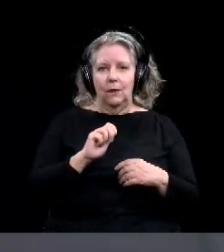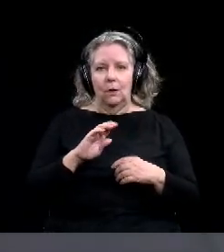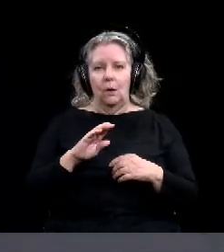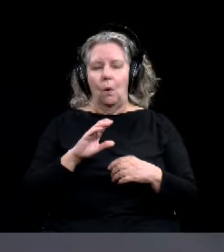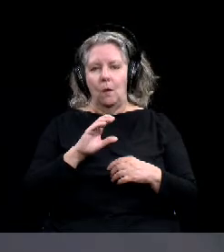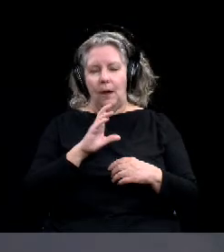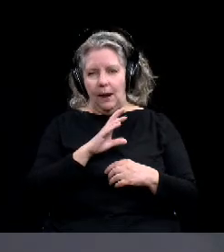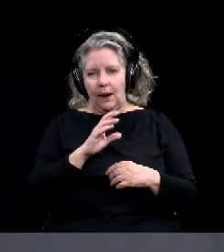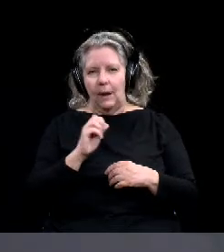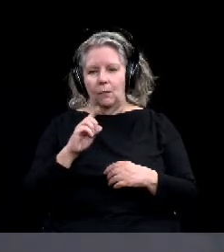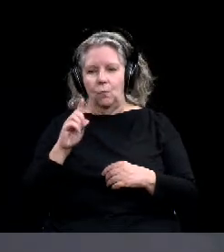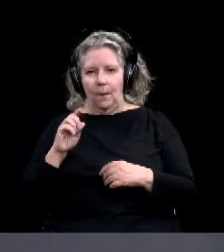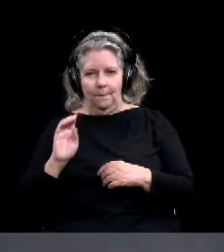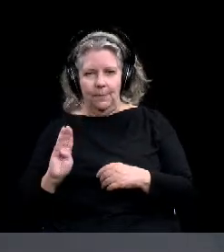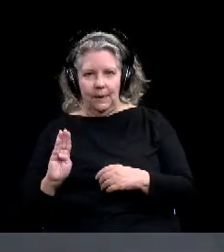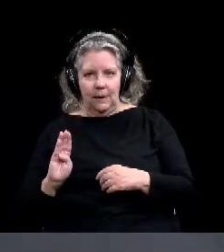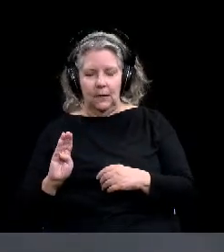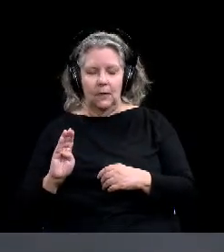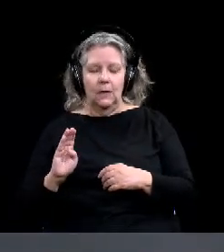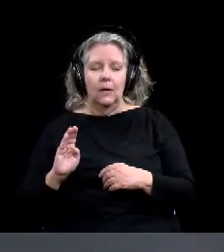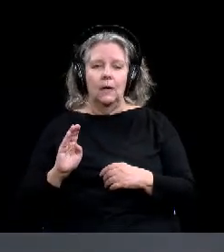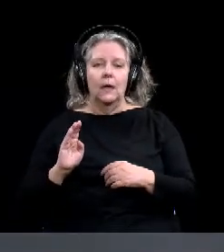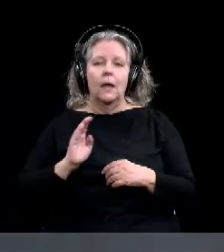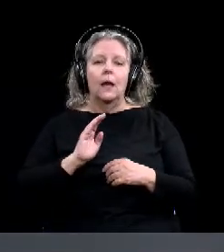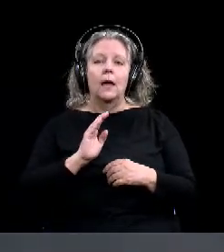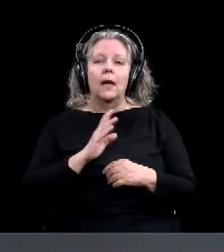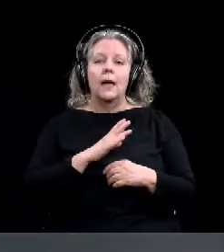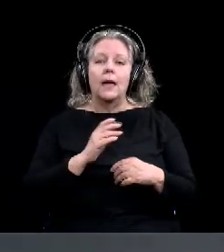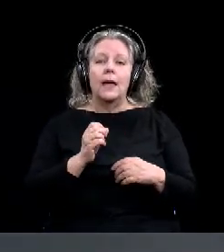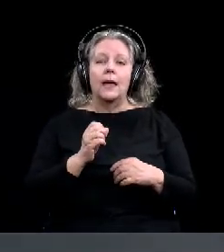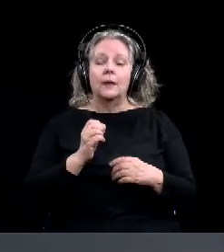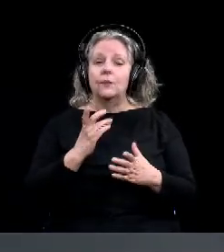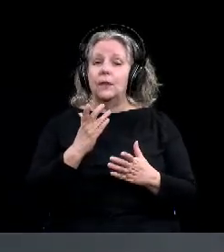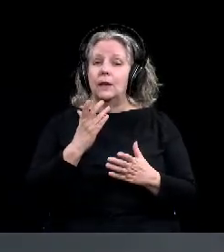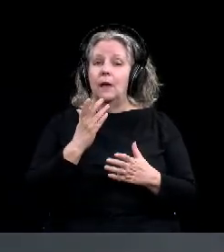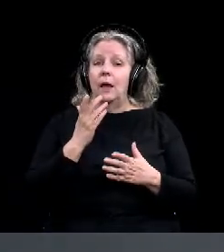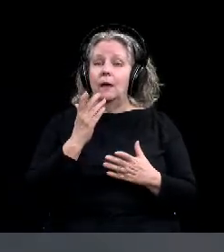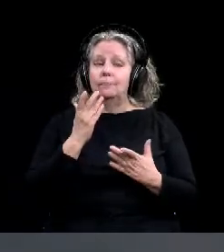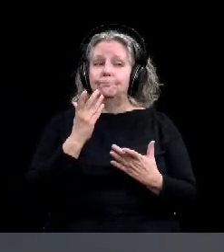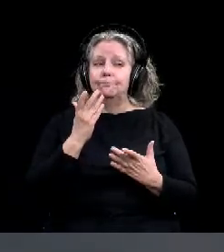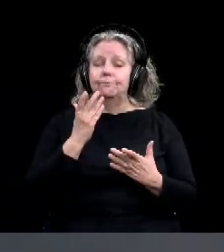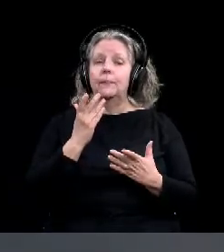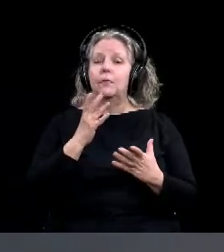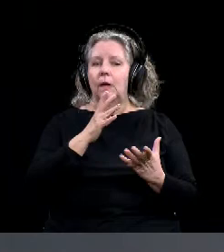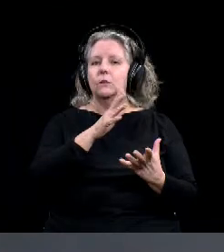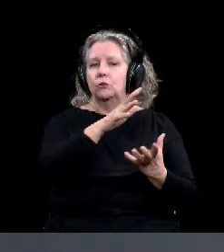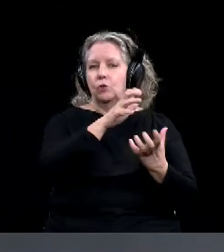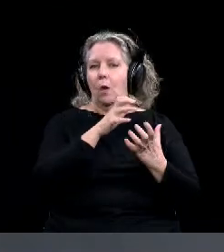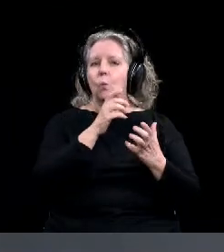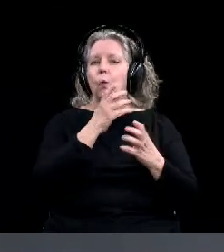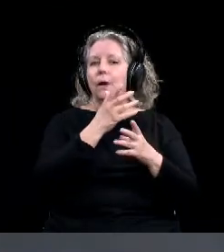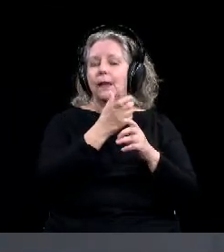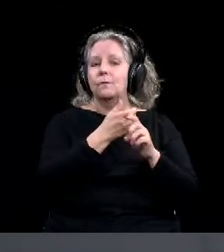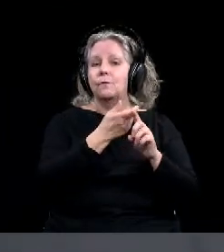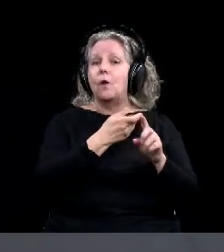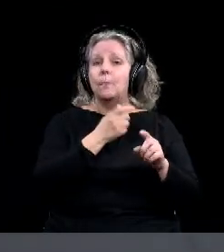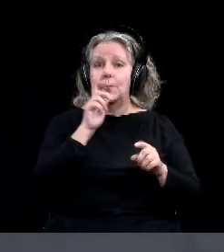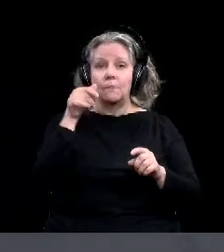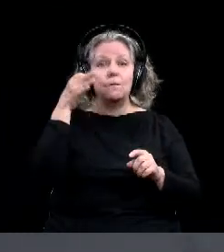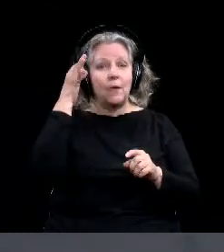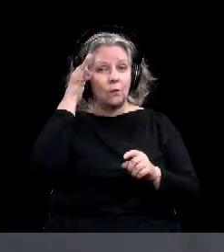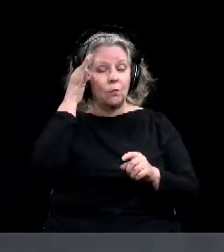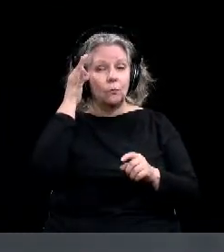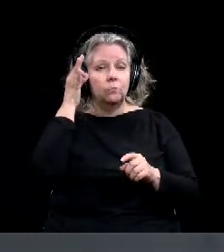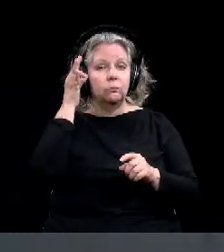allocation they'll get from the federal government, it should be significant. So they'll be a big player in our county. I want to make a promise